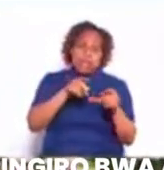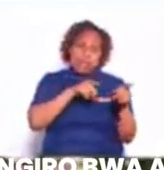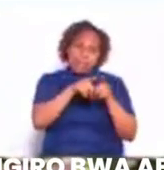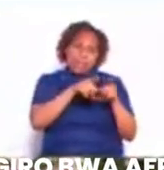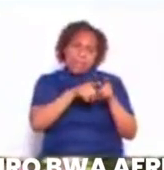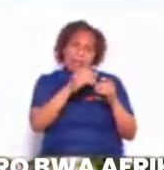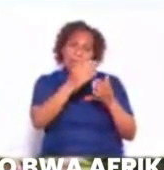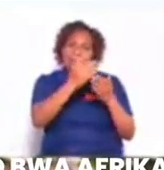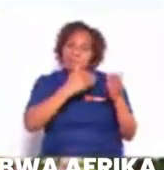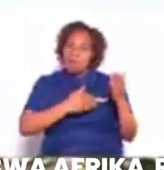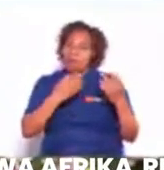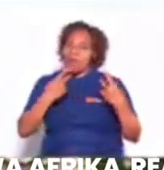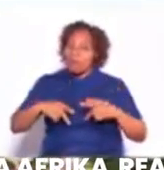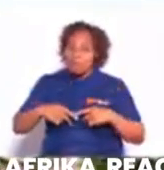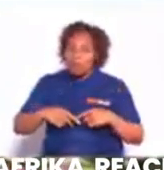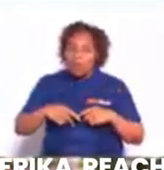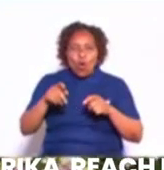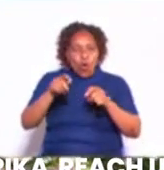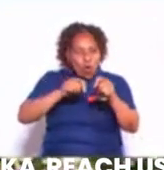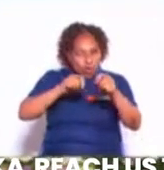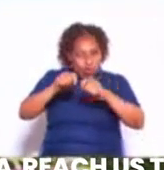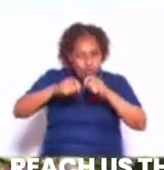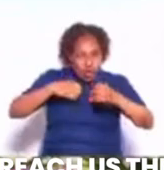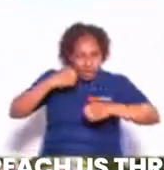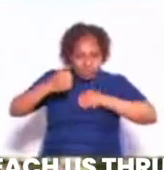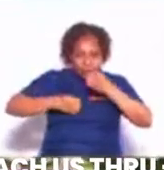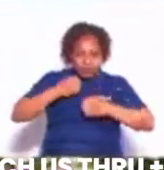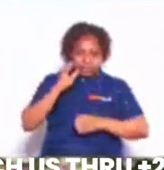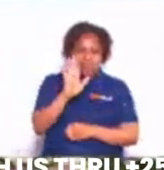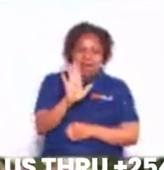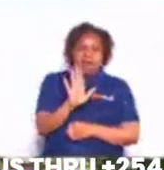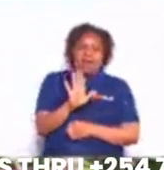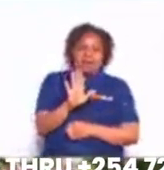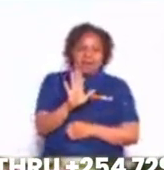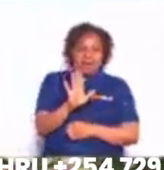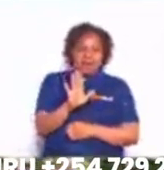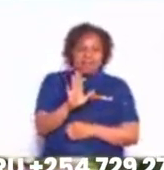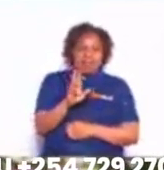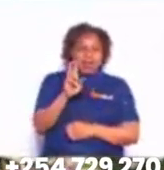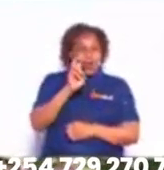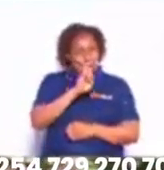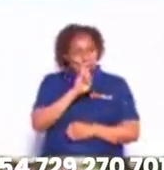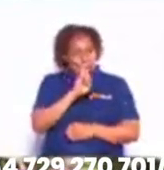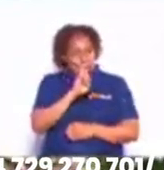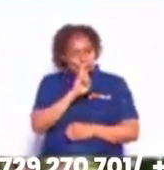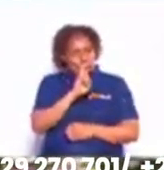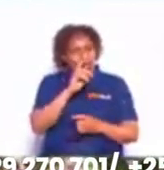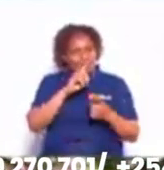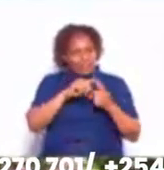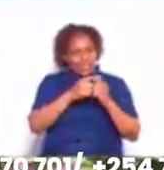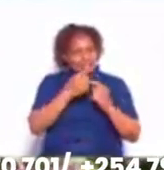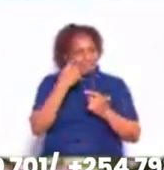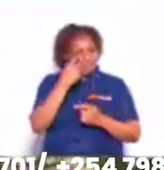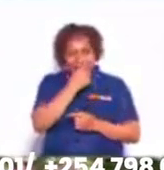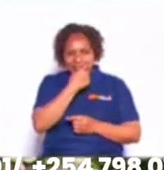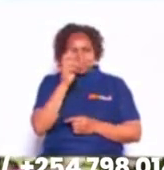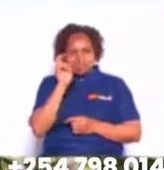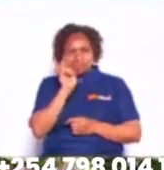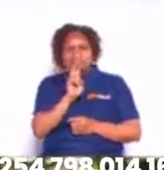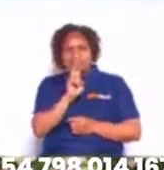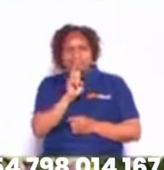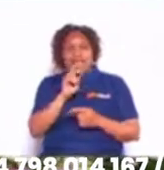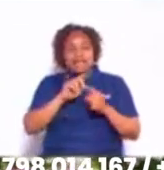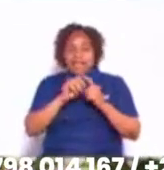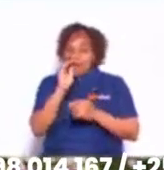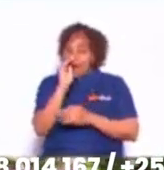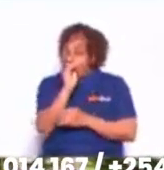people, control your emotions. Just look at him direct to the eyes and